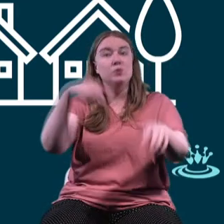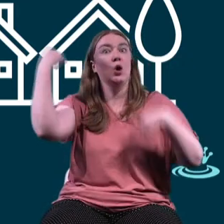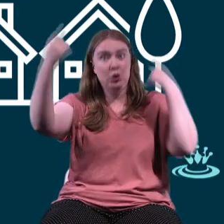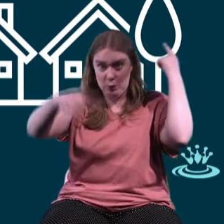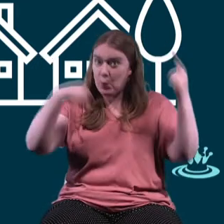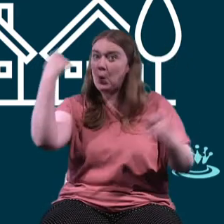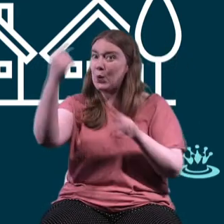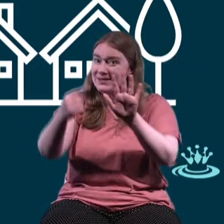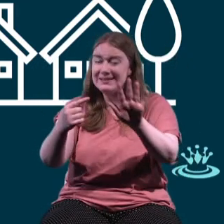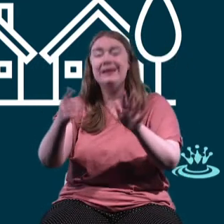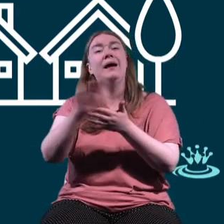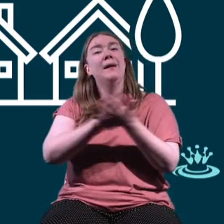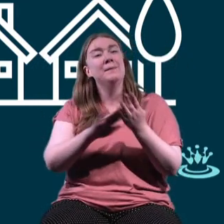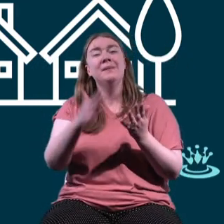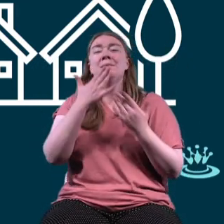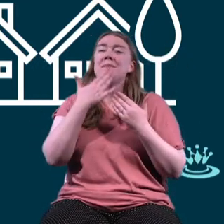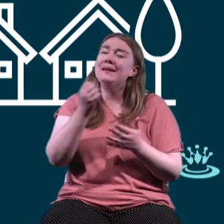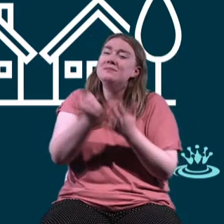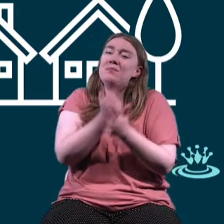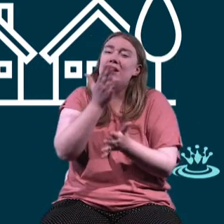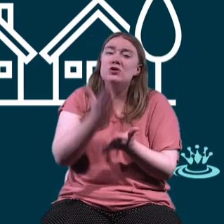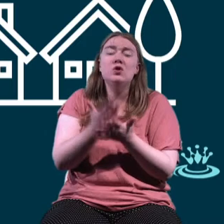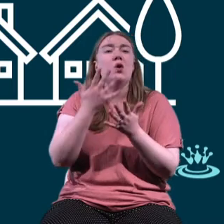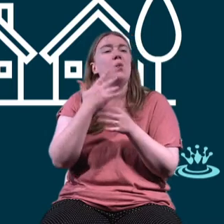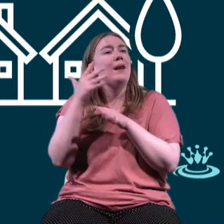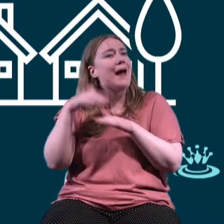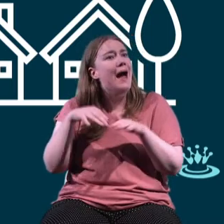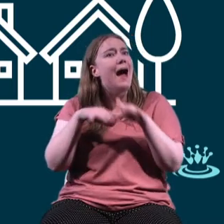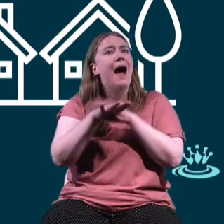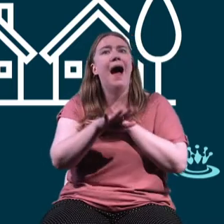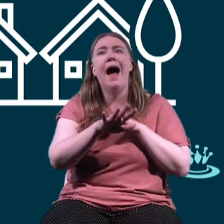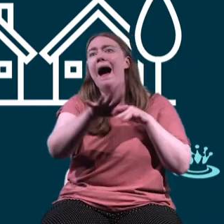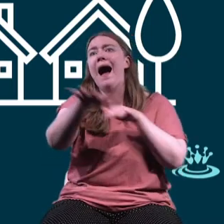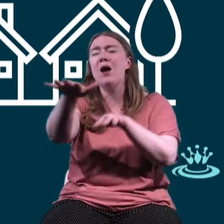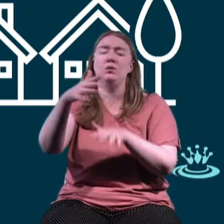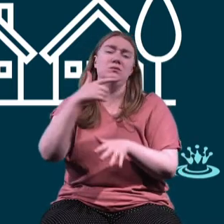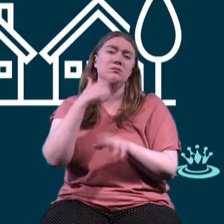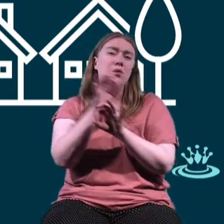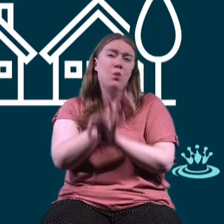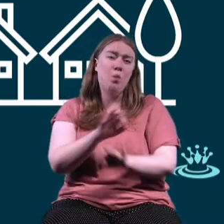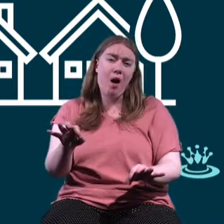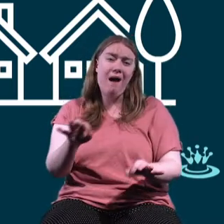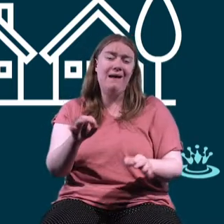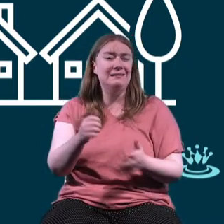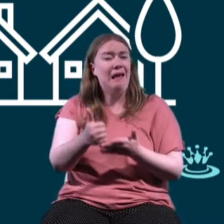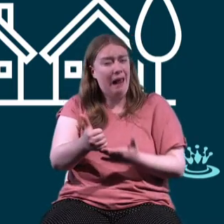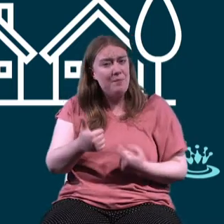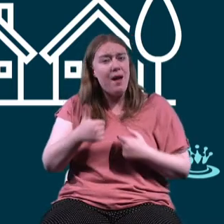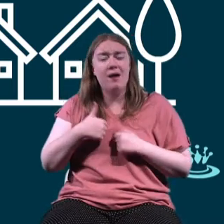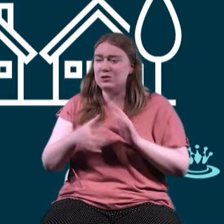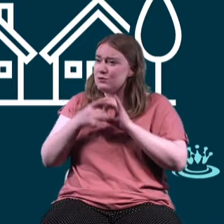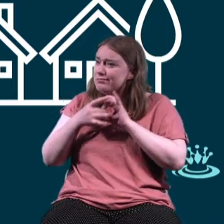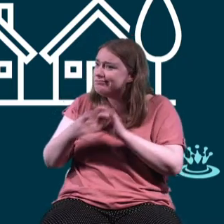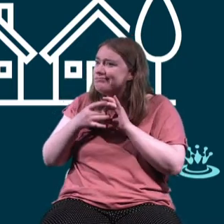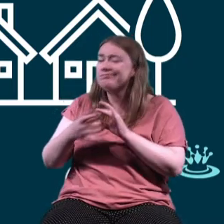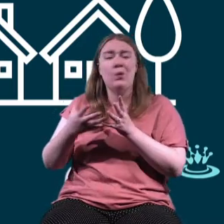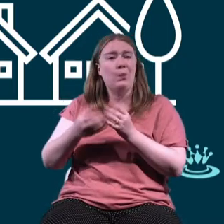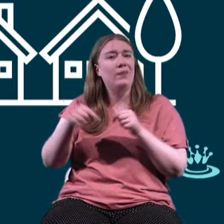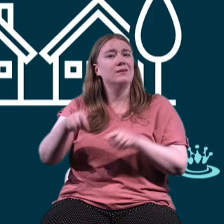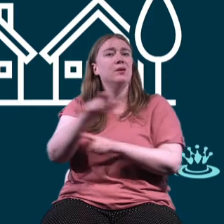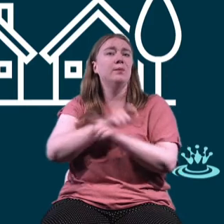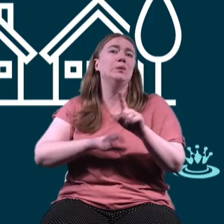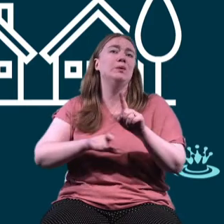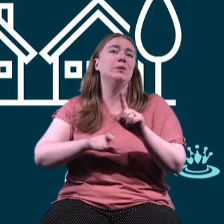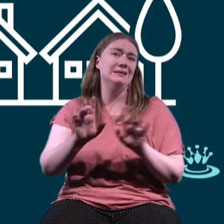just asking if everyone can just be quiet as we leave this evening. It'll just help us when we're building relationships with this local